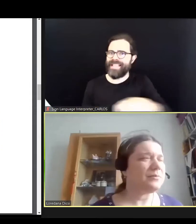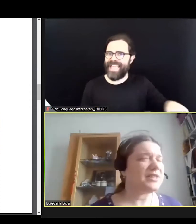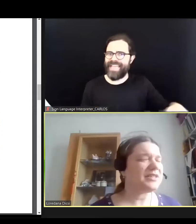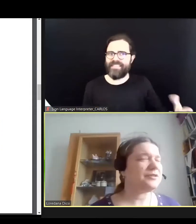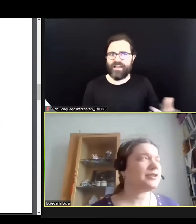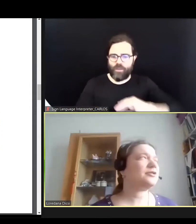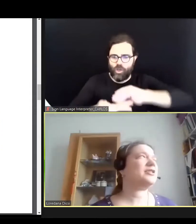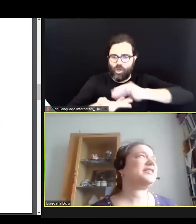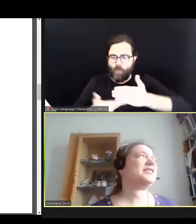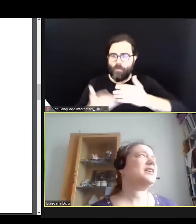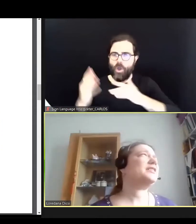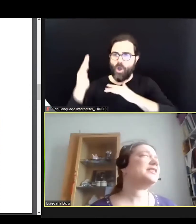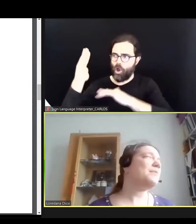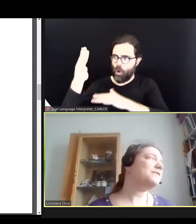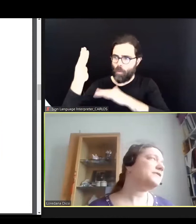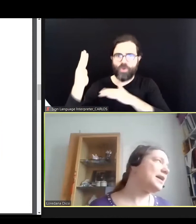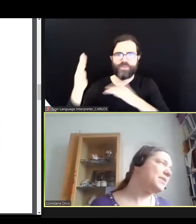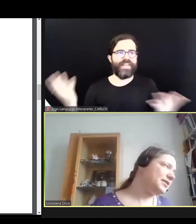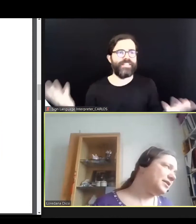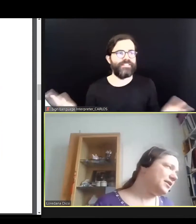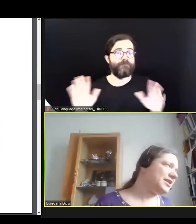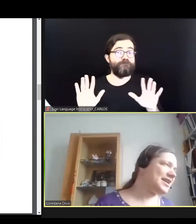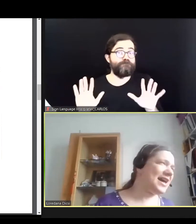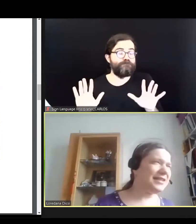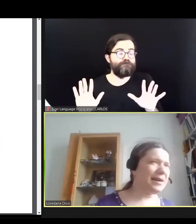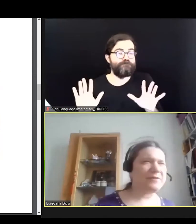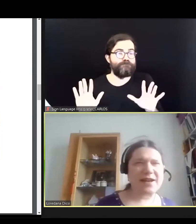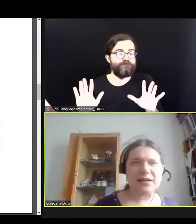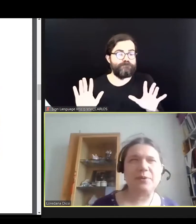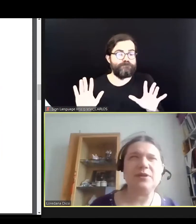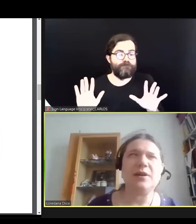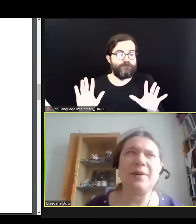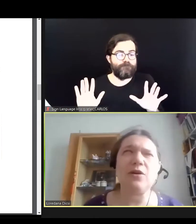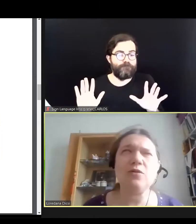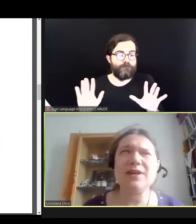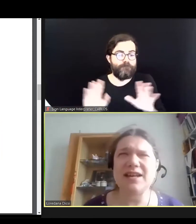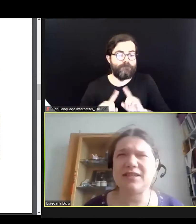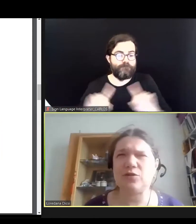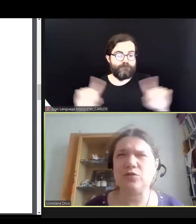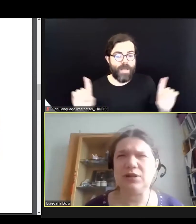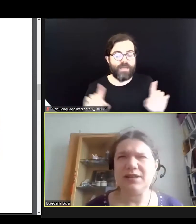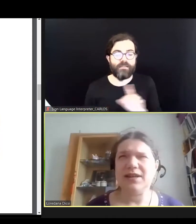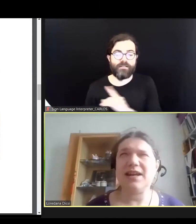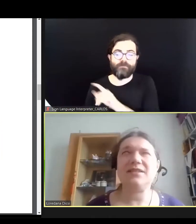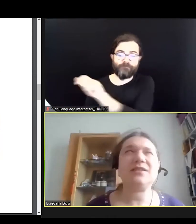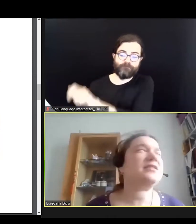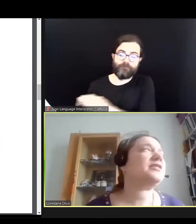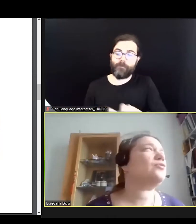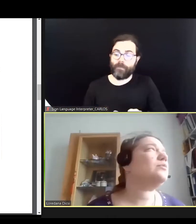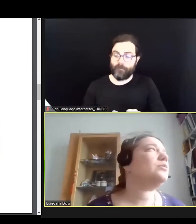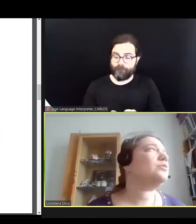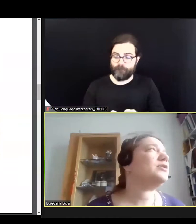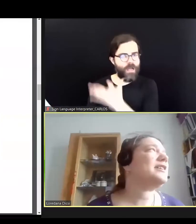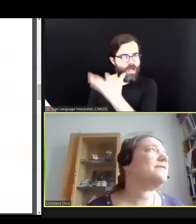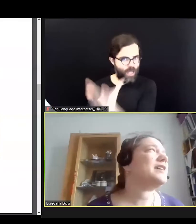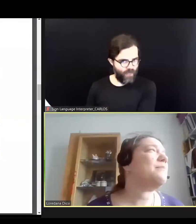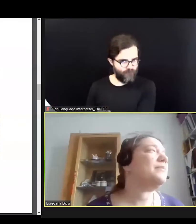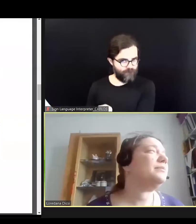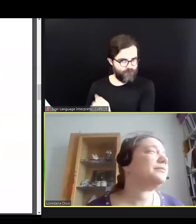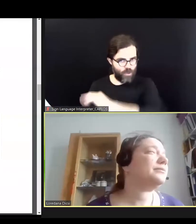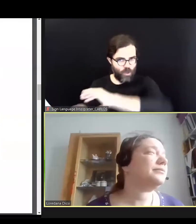them, who explains them directly how to do certain things. So I'm coming back to